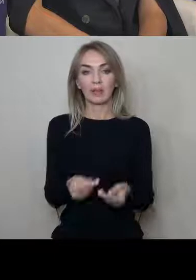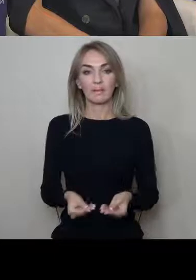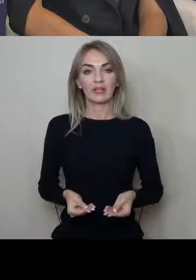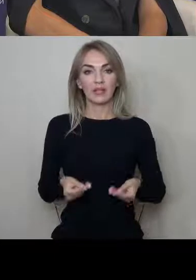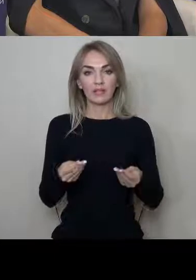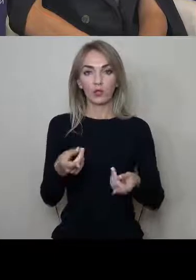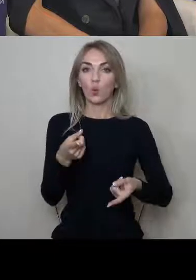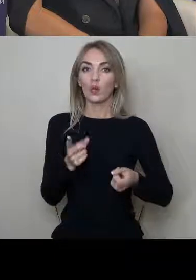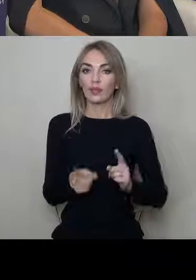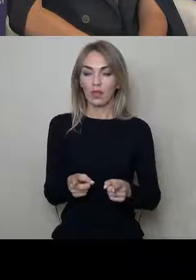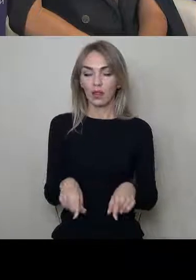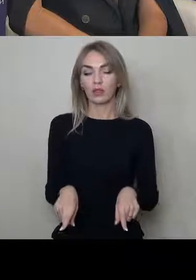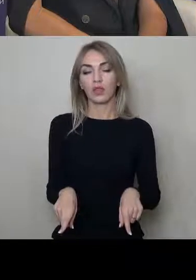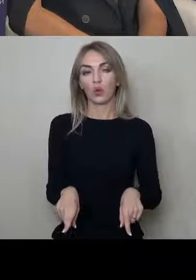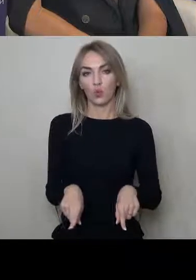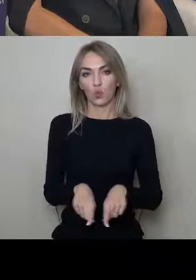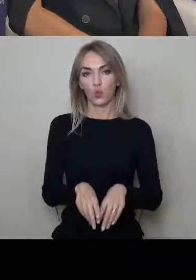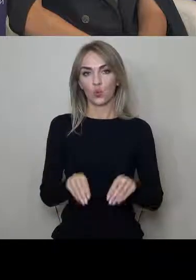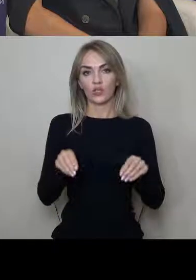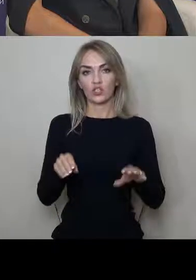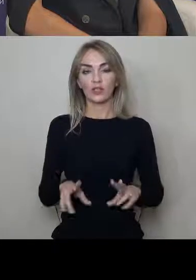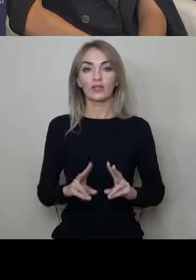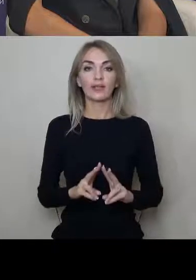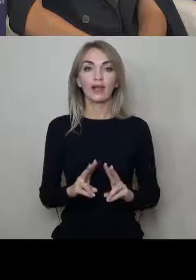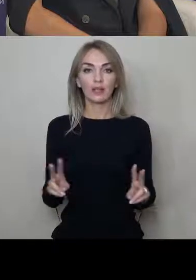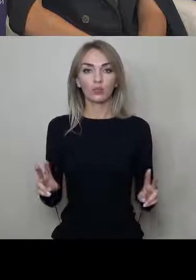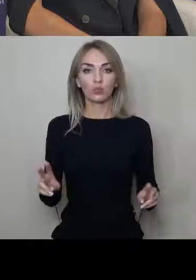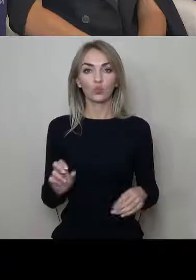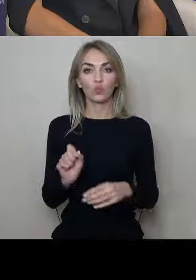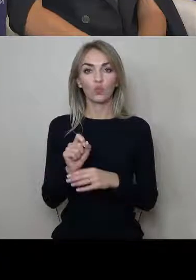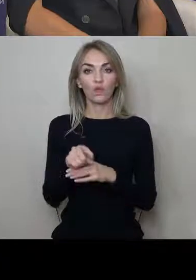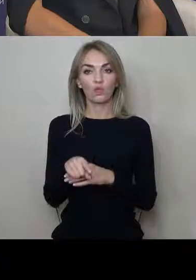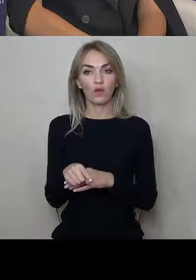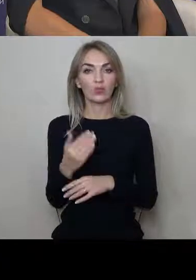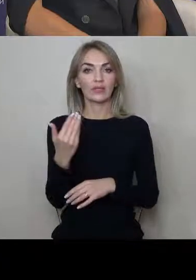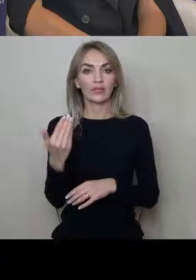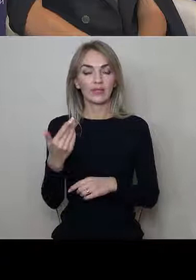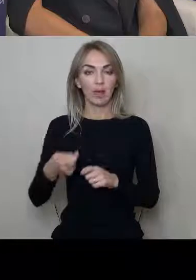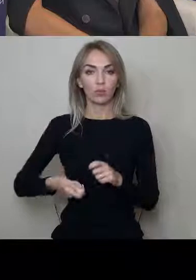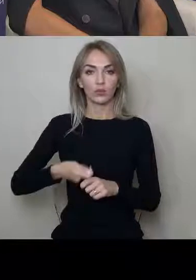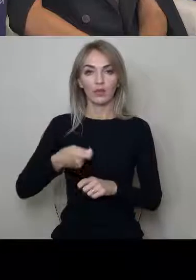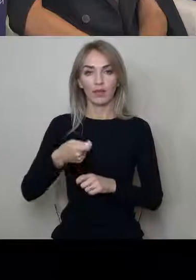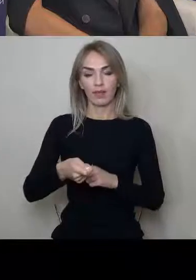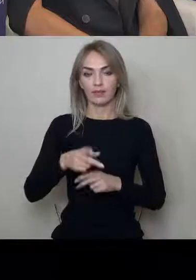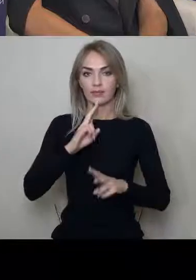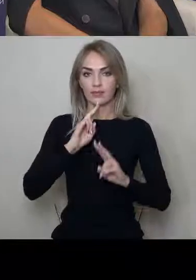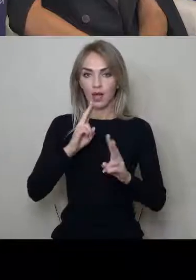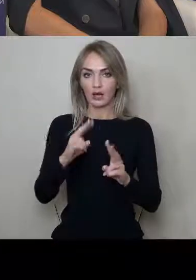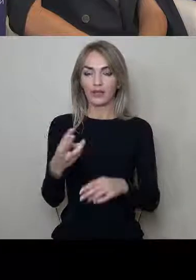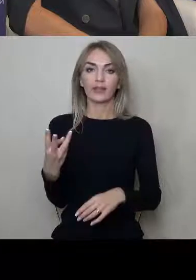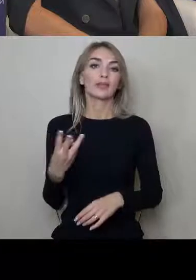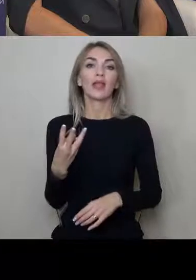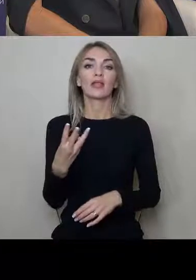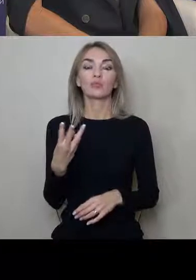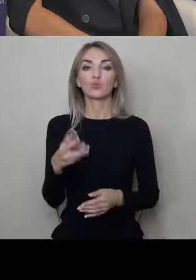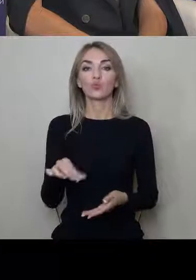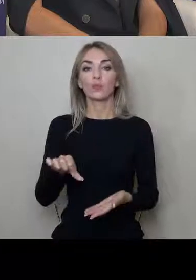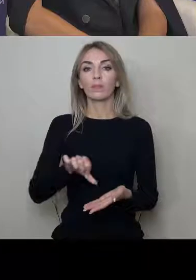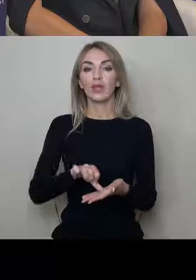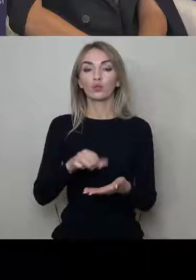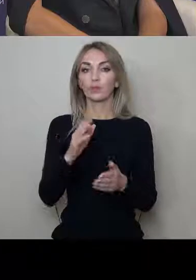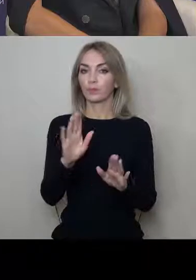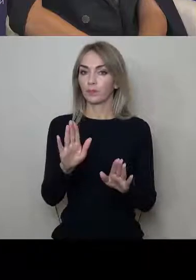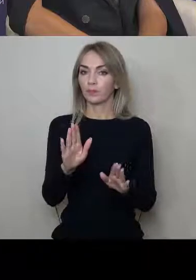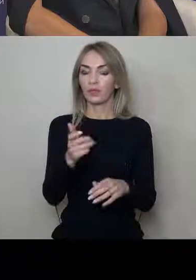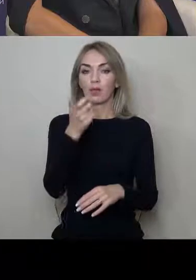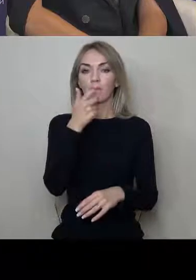the complaint, should produce the original of the decision that authorized the person to submit the complaint.